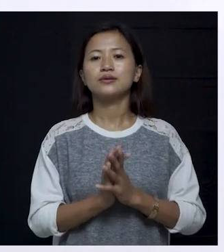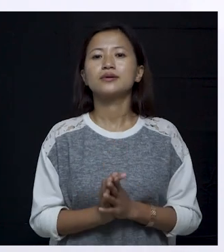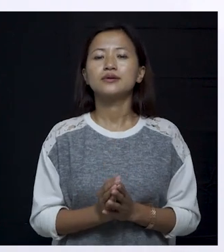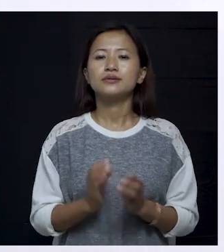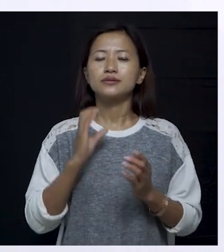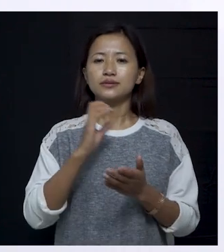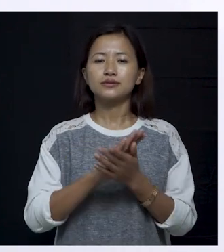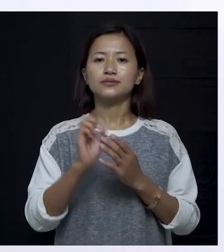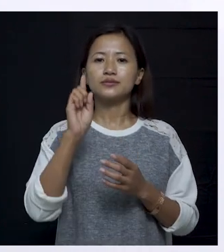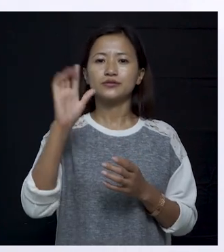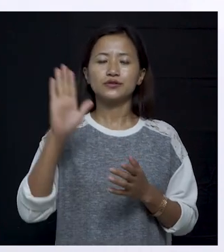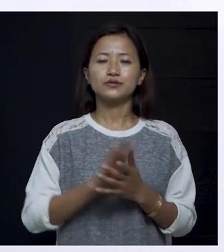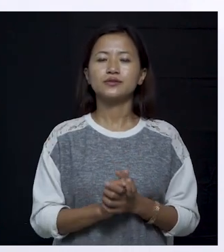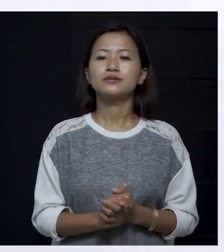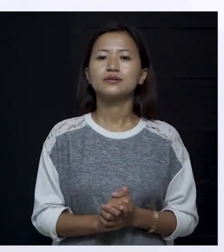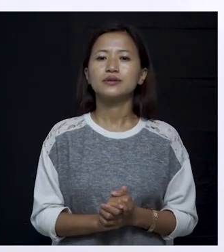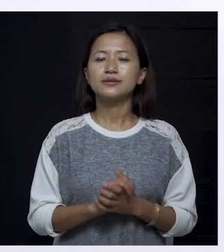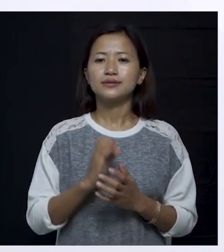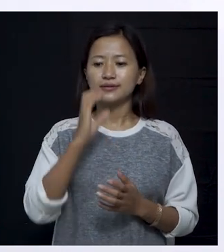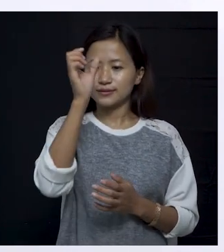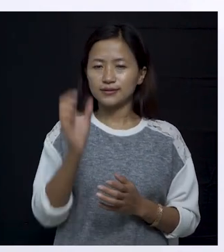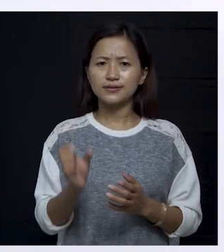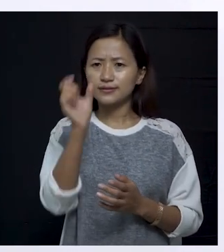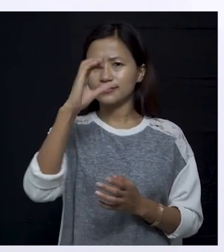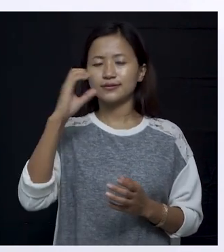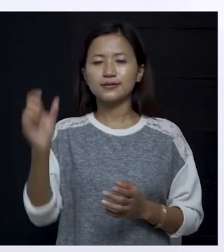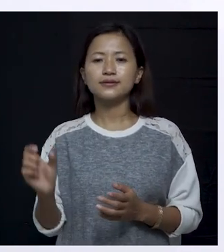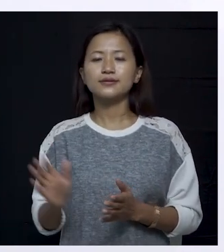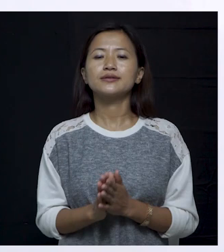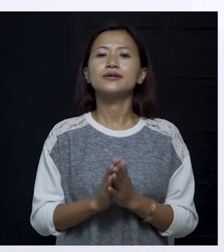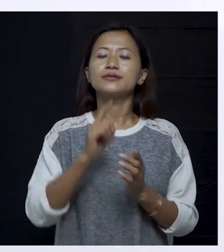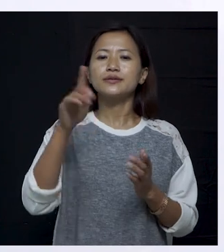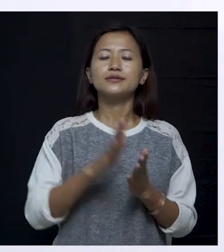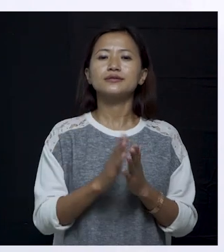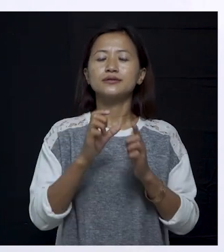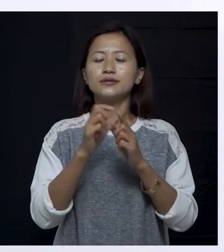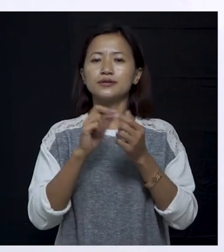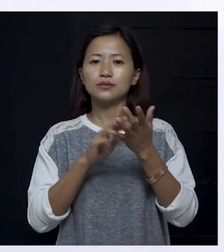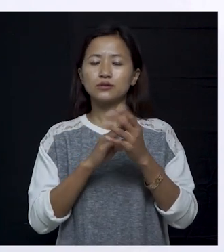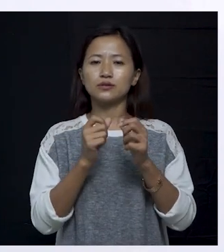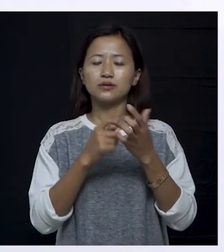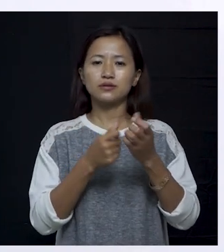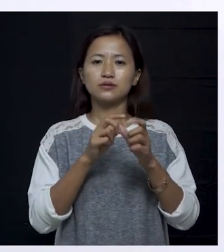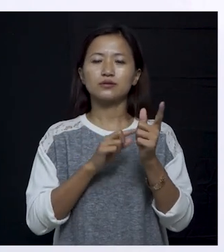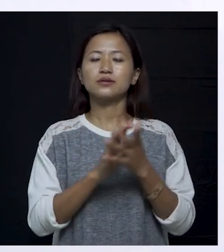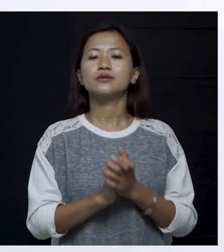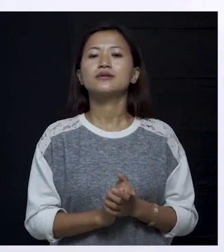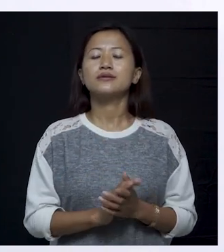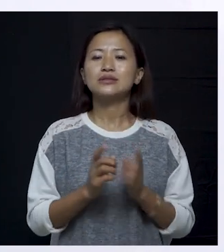your chapter 15, that is citizens' rights in democracy. And we were discussing about